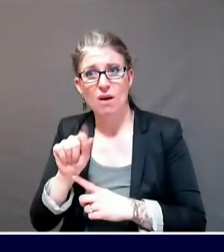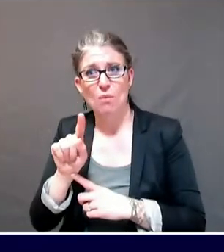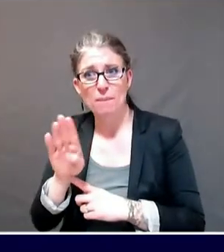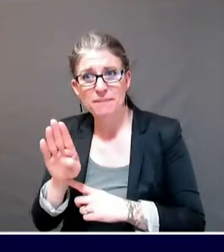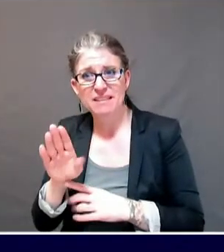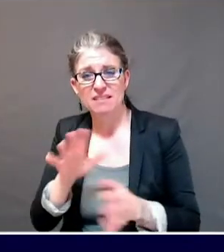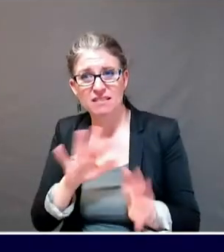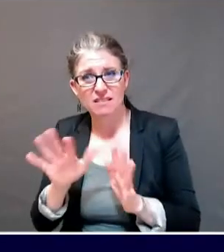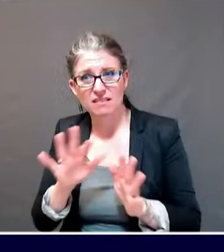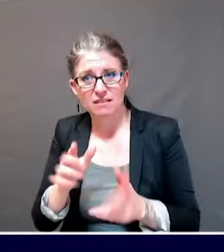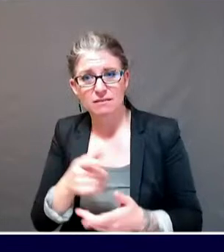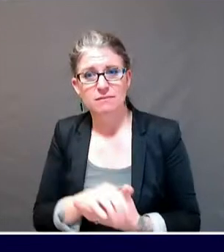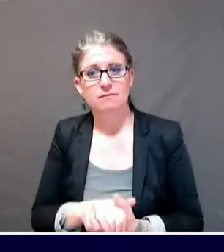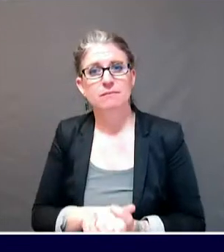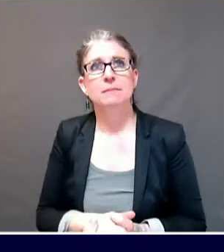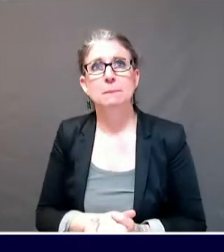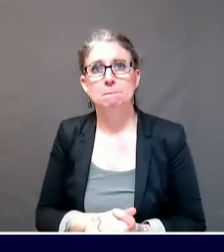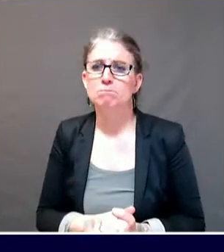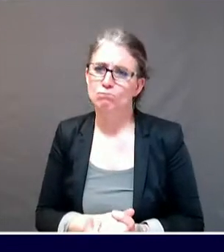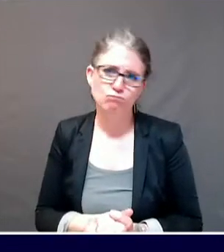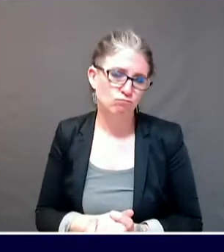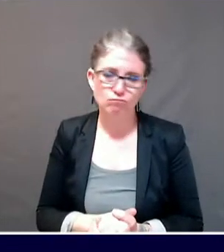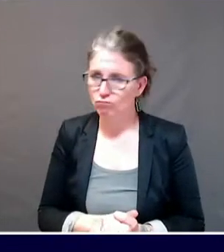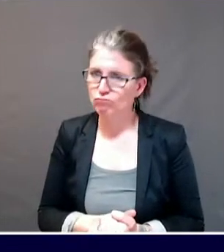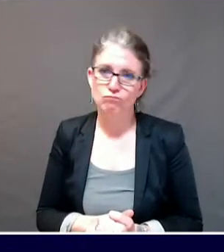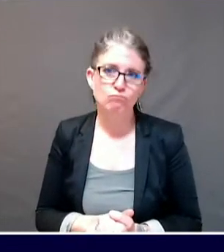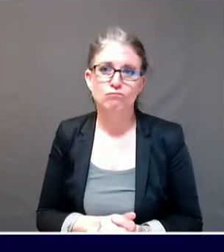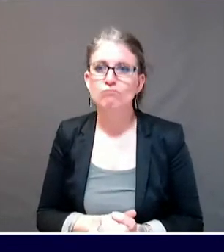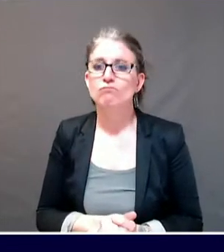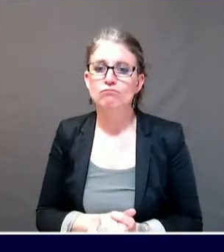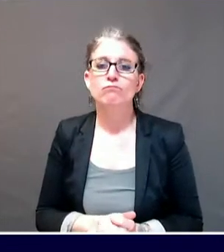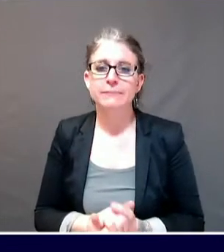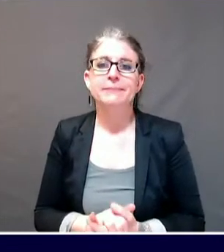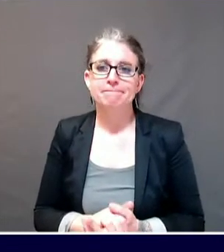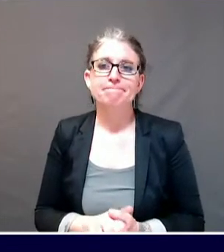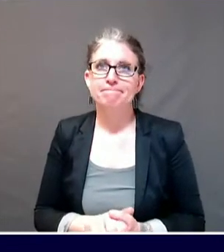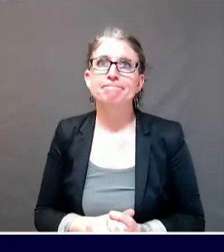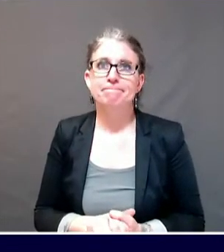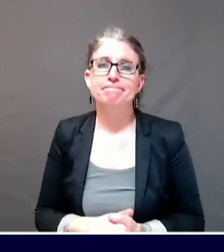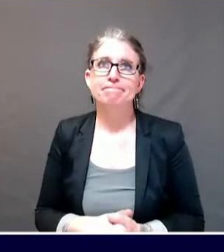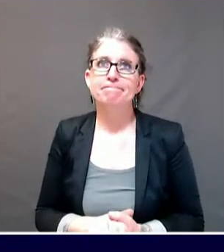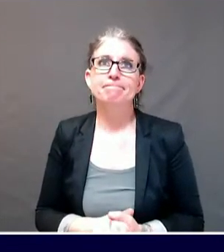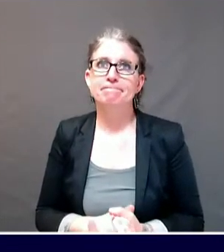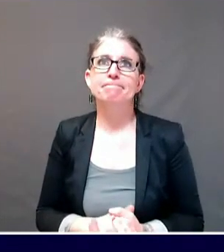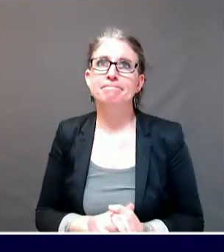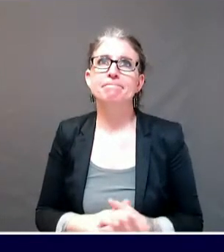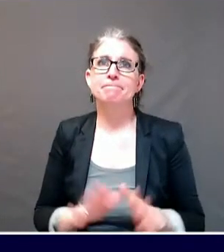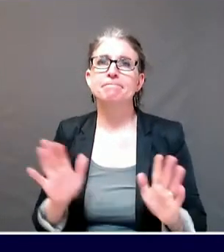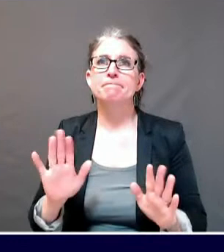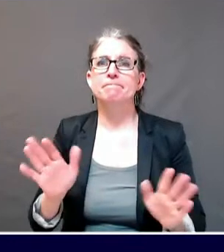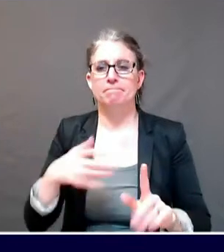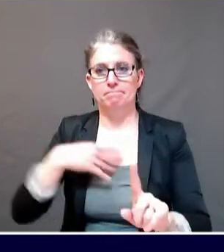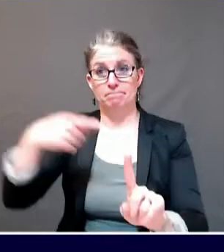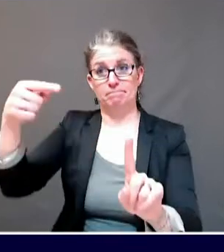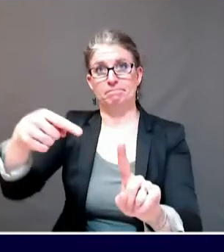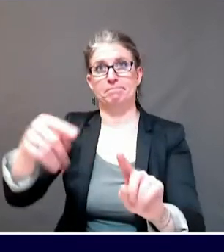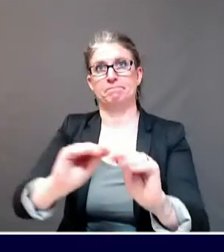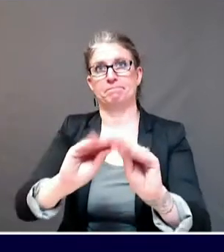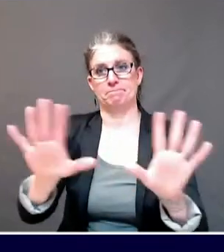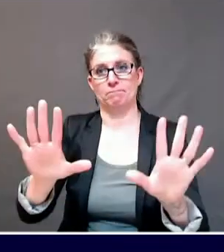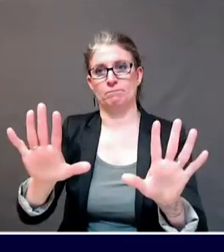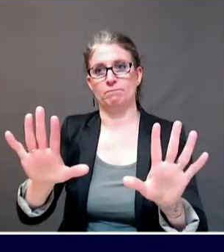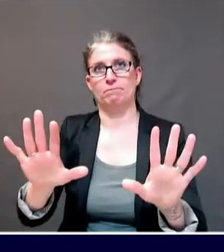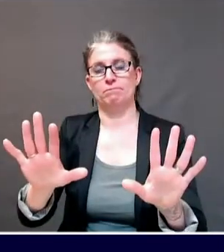We have, and I won't talk in the abstract. I'll give you a very concrete example of one way in which